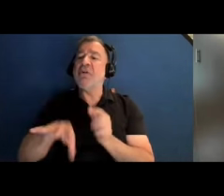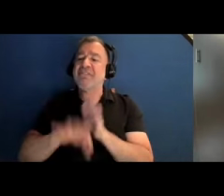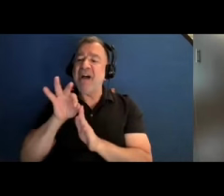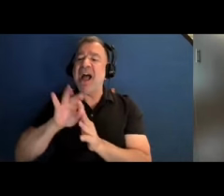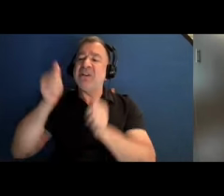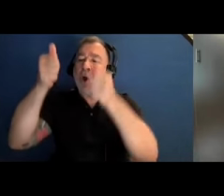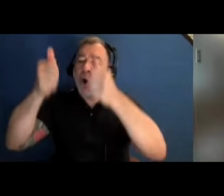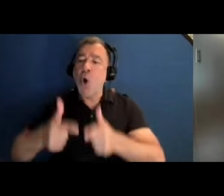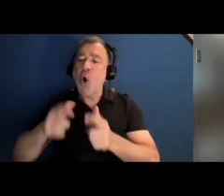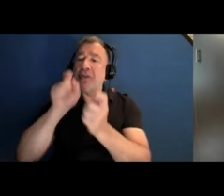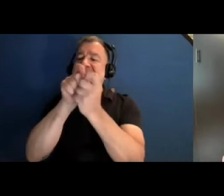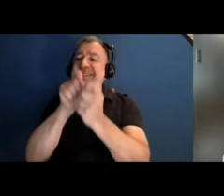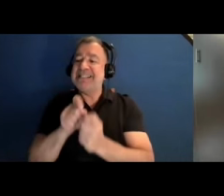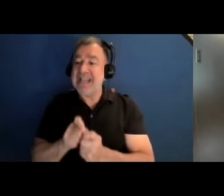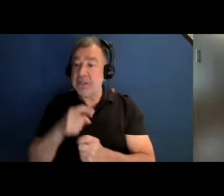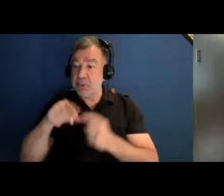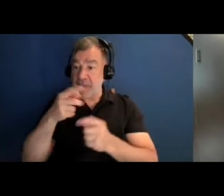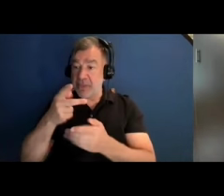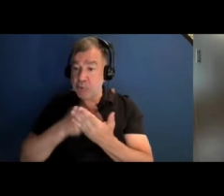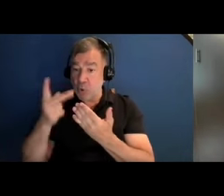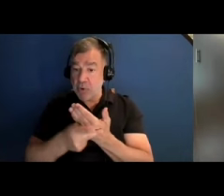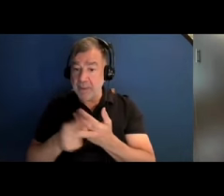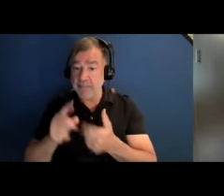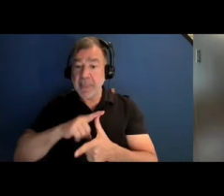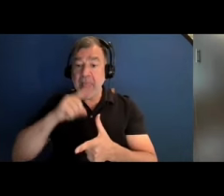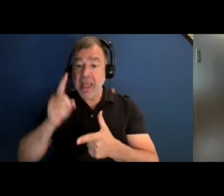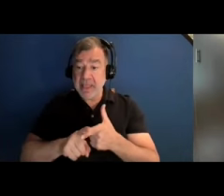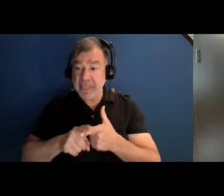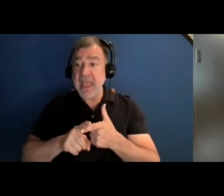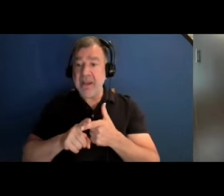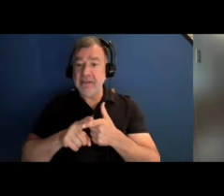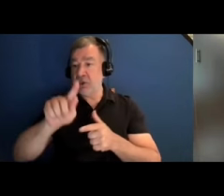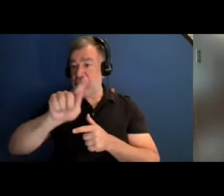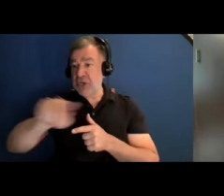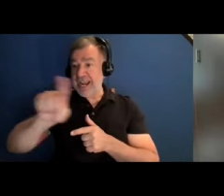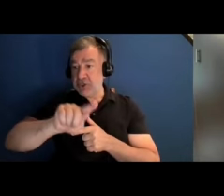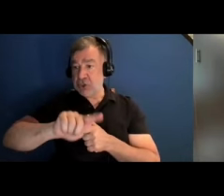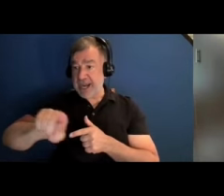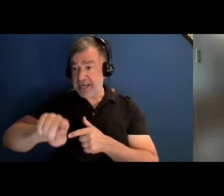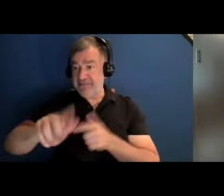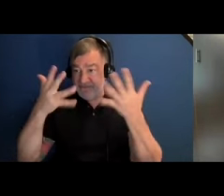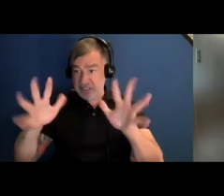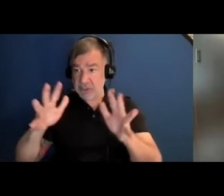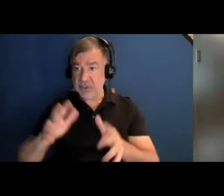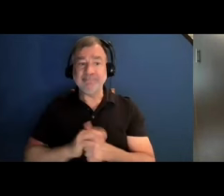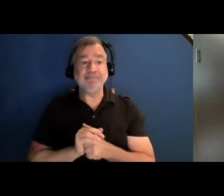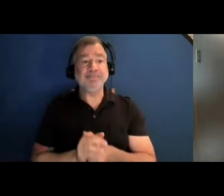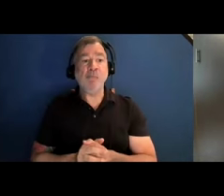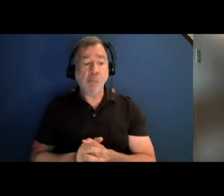details of these programs. And then we move forward, we get started. So let's go ahead and go to the next page.